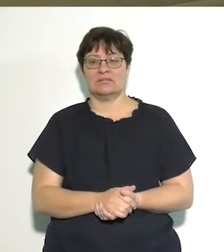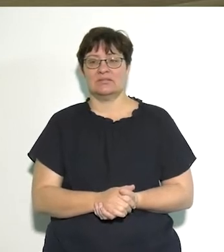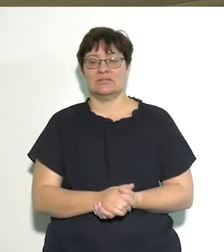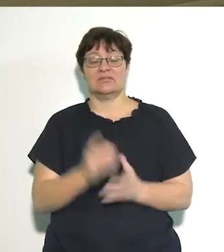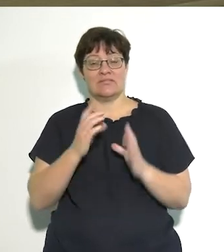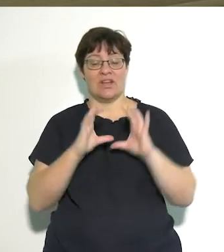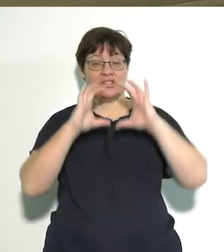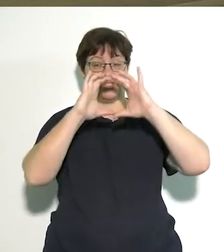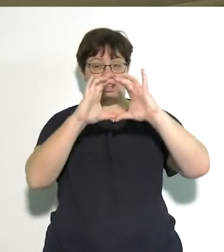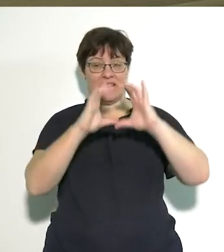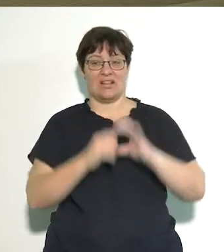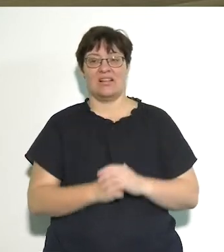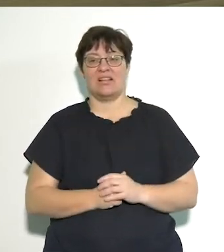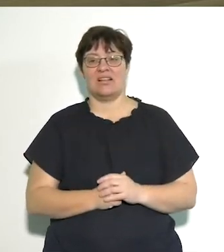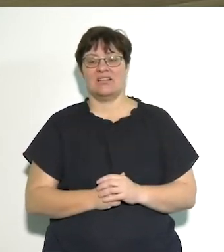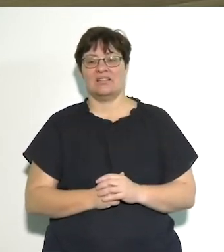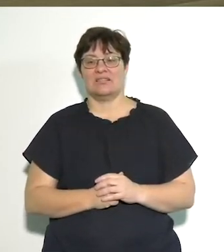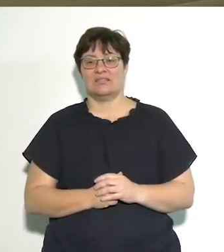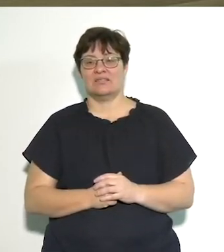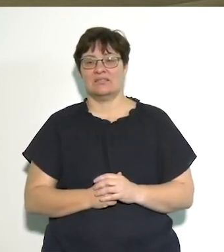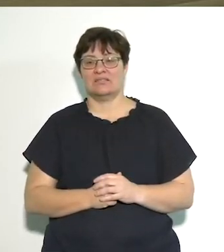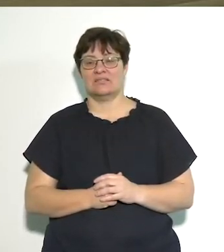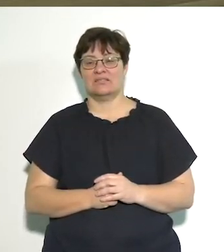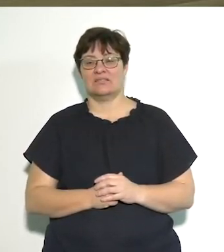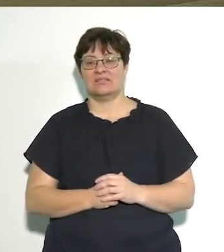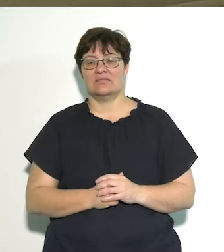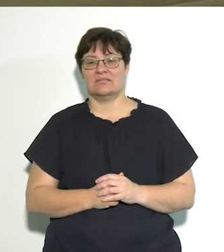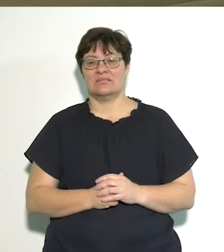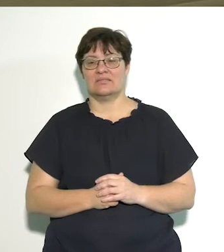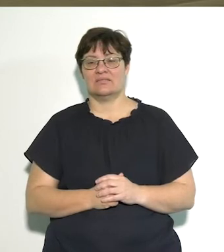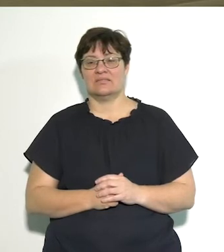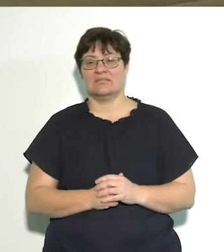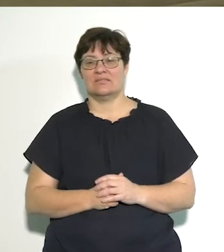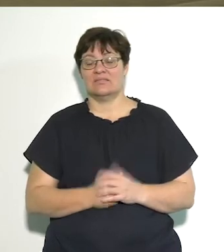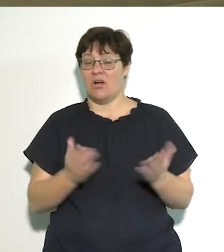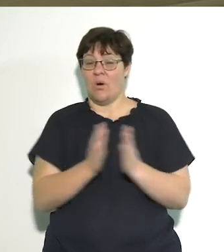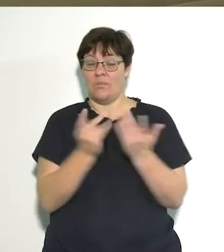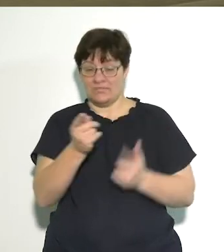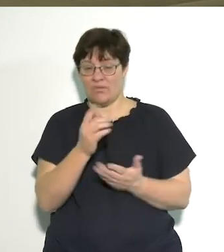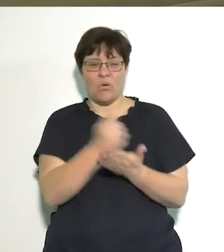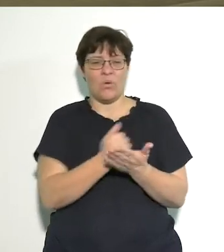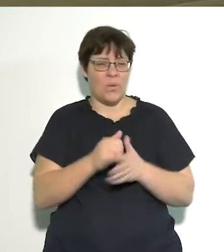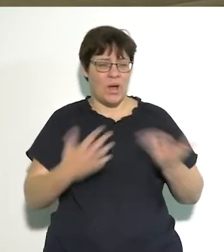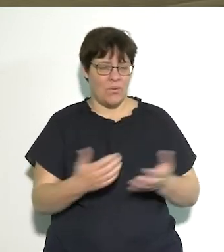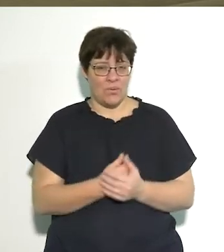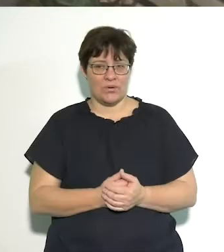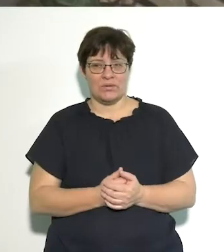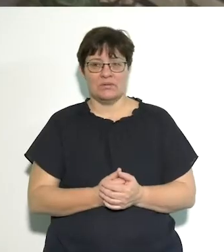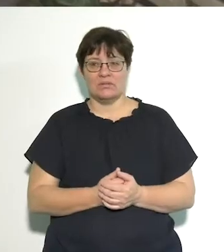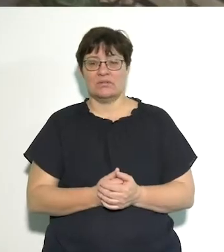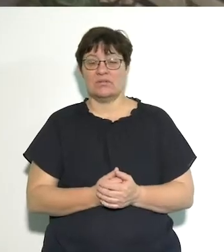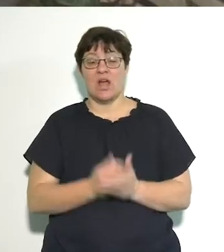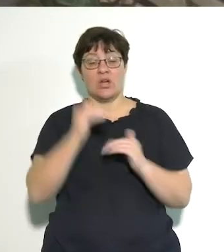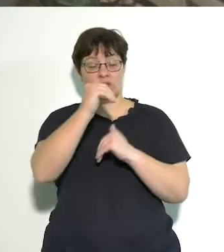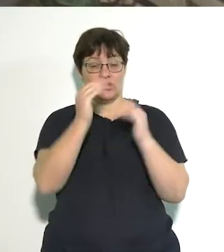And there's a circle, and I'm going to show you how to glue it. Let me find an open space. There we go. So